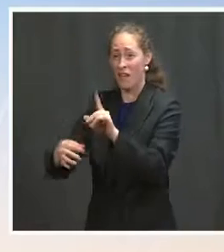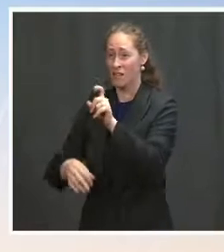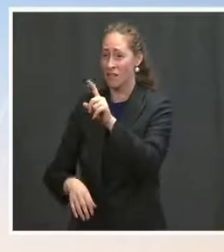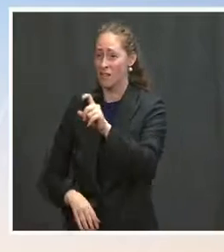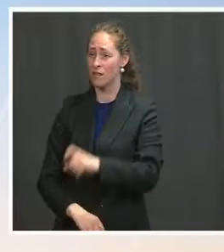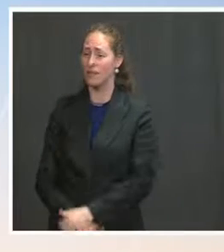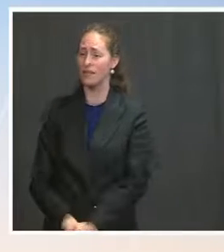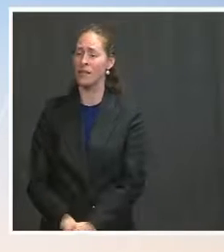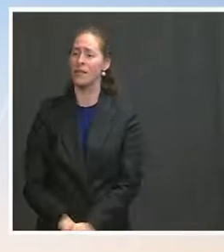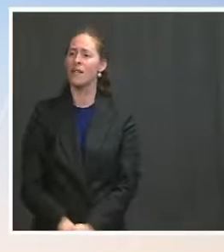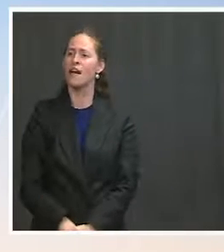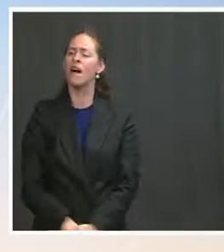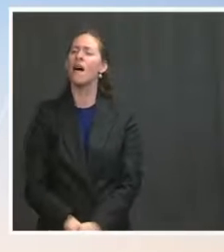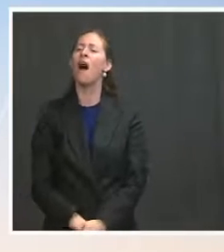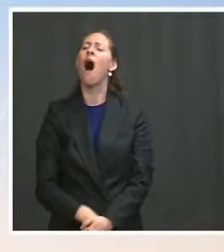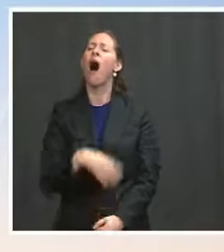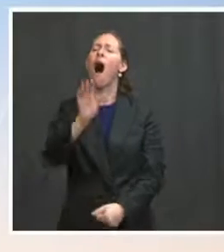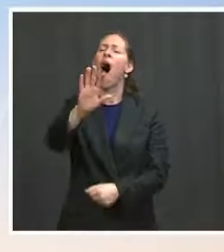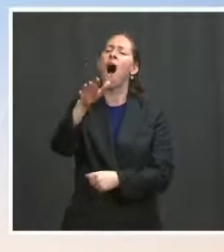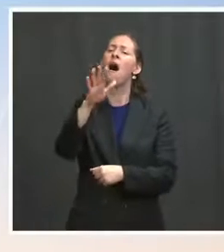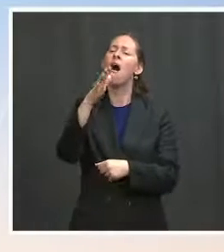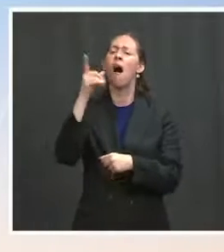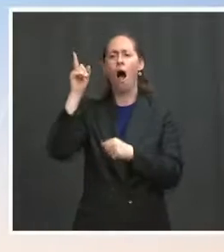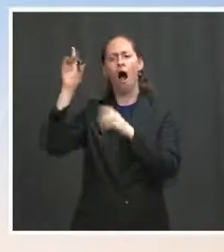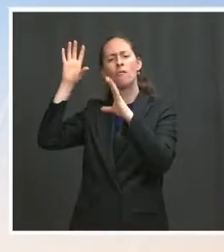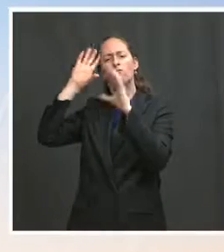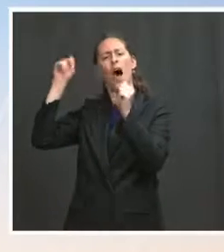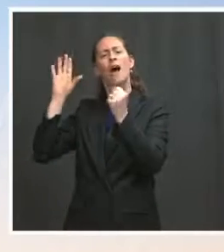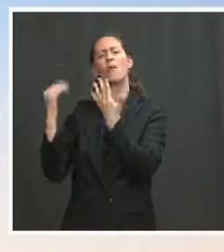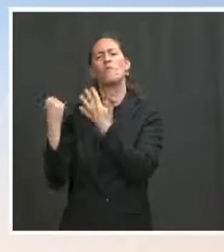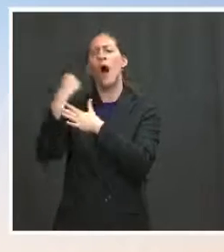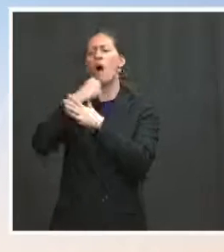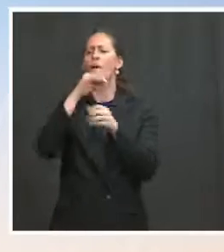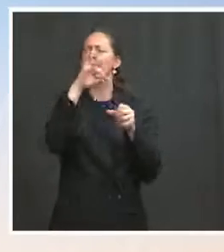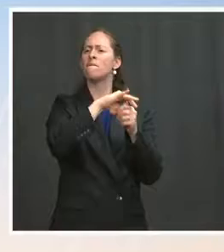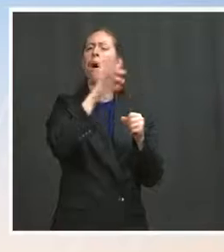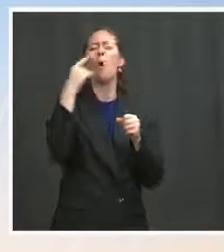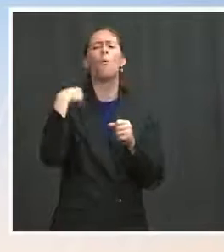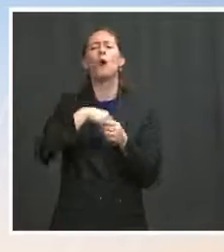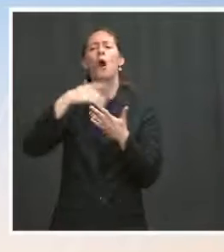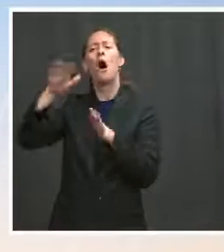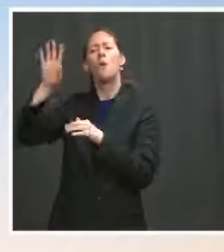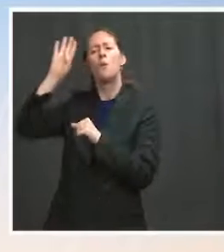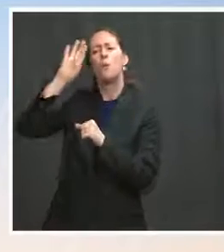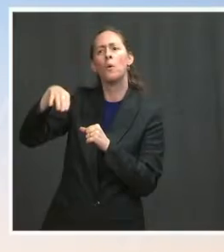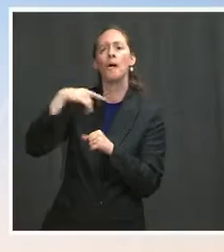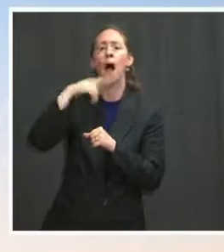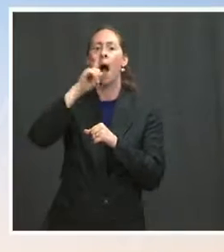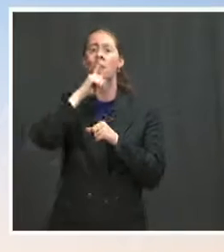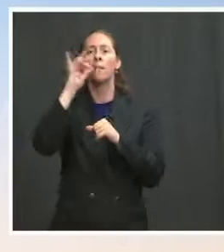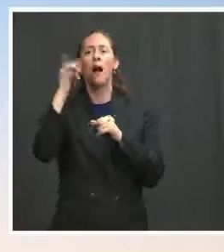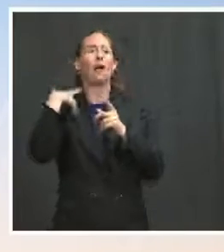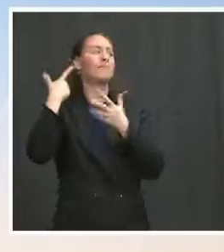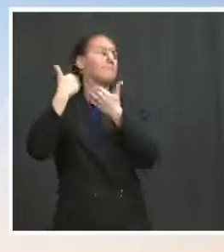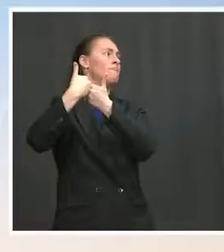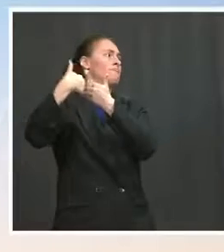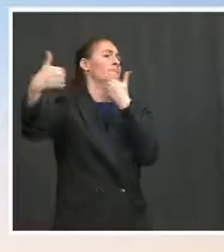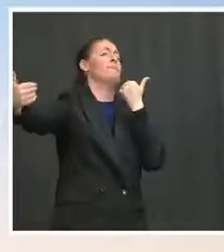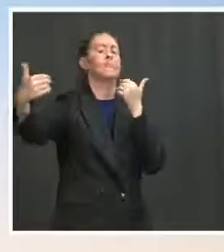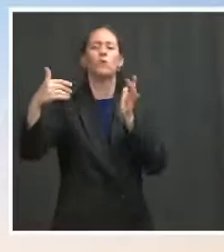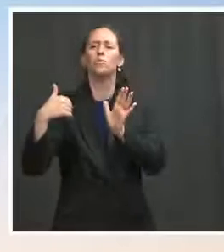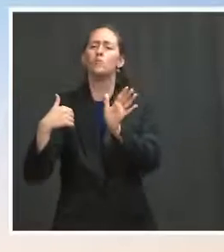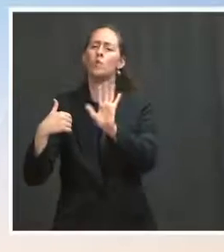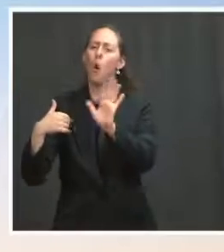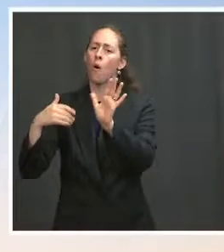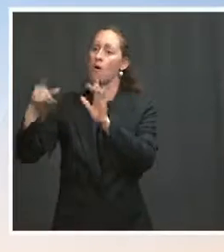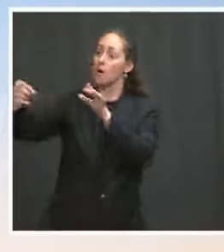of course, we are allowed to know. But it is. I was not meaning to convey that. But it is a decision made by the Justice Department to move forward.